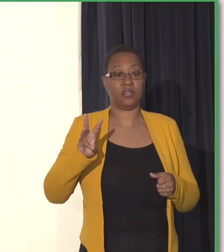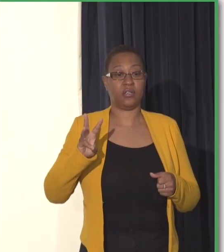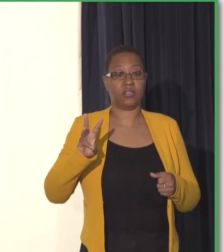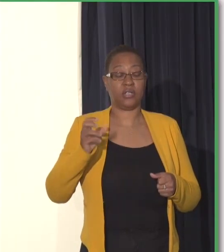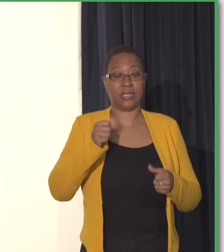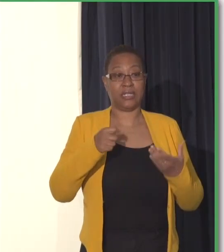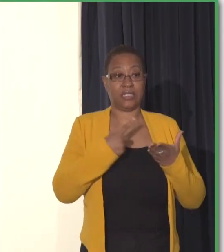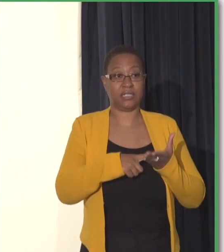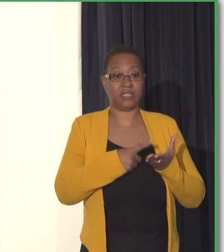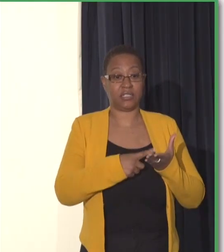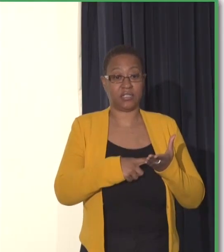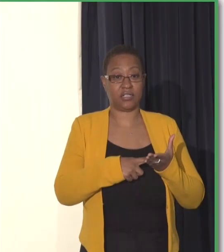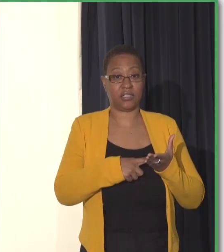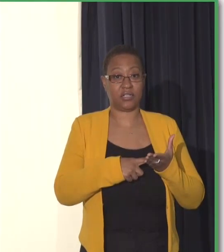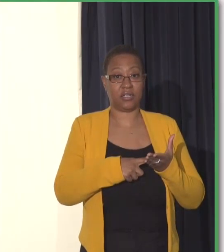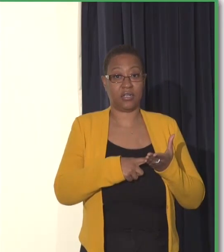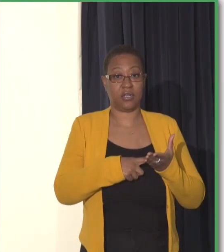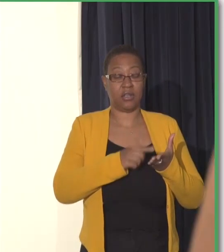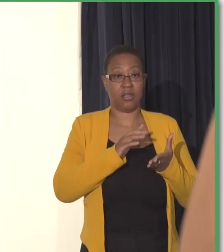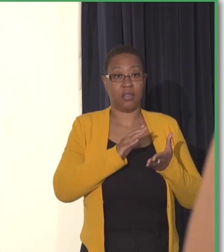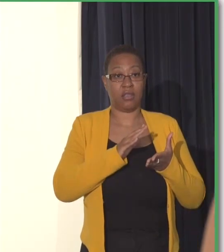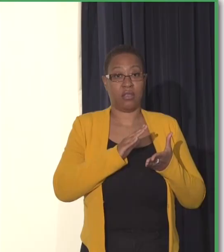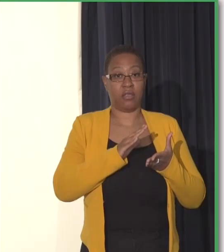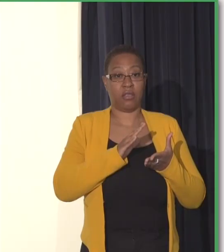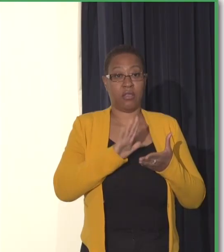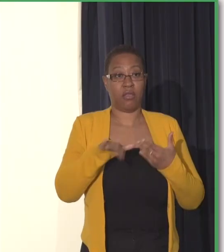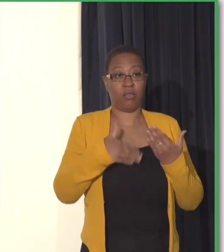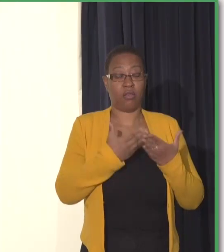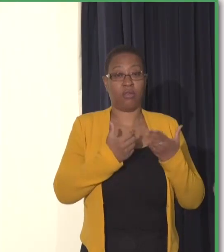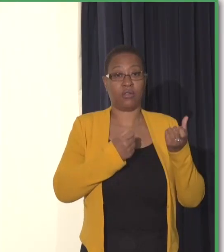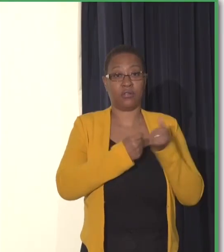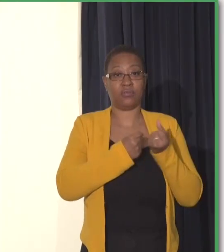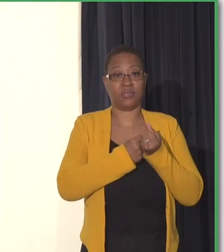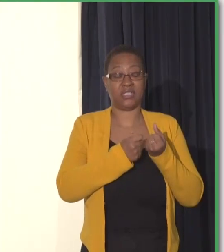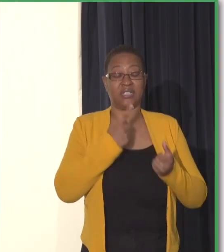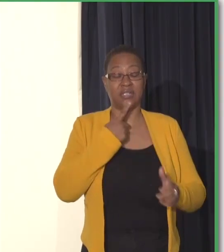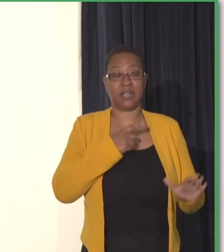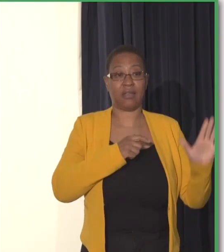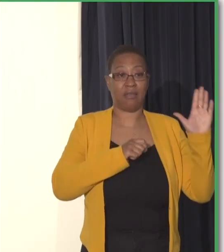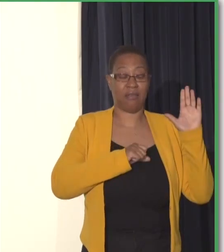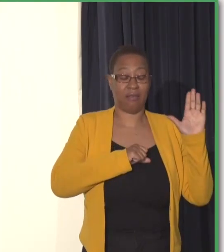Any discussion? All in favor say aye. Anyone opposed? The motion is carried.